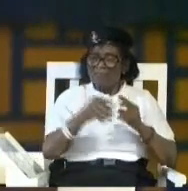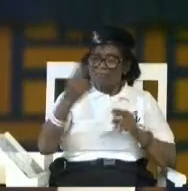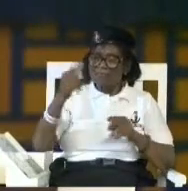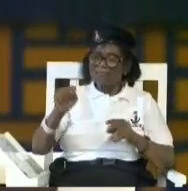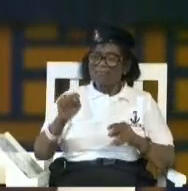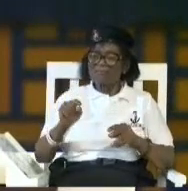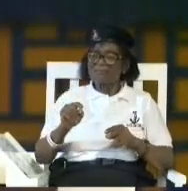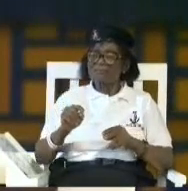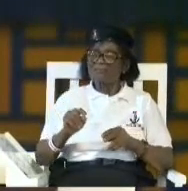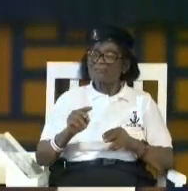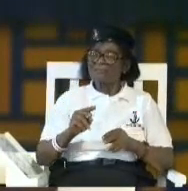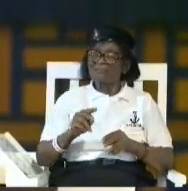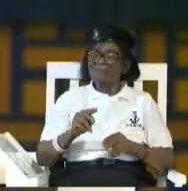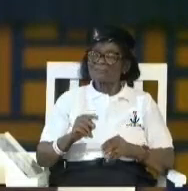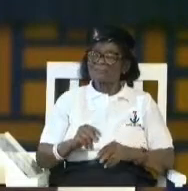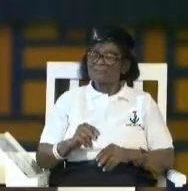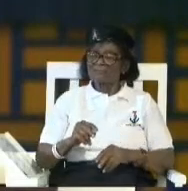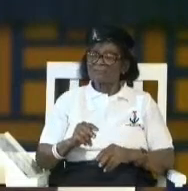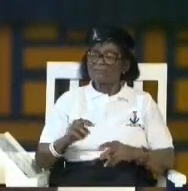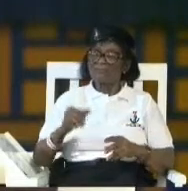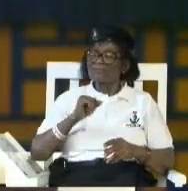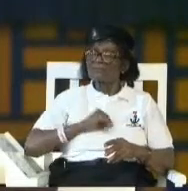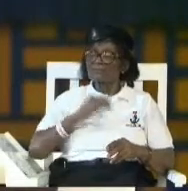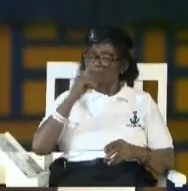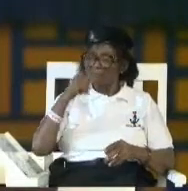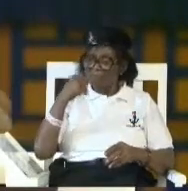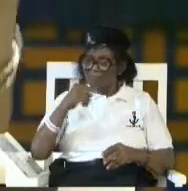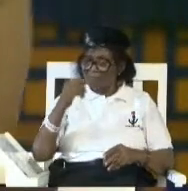I saw his church service going on.